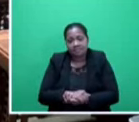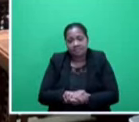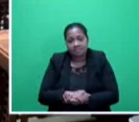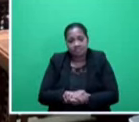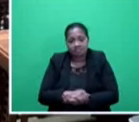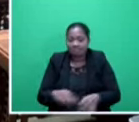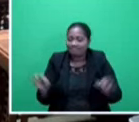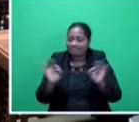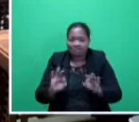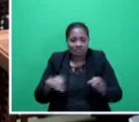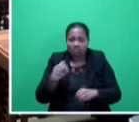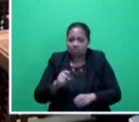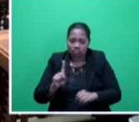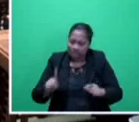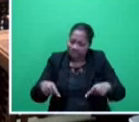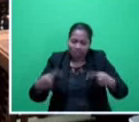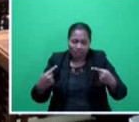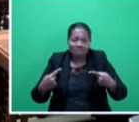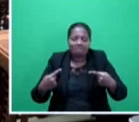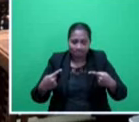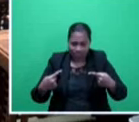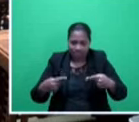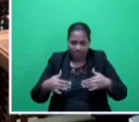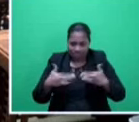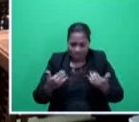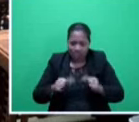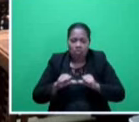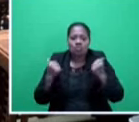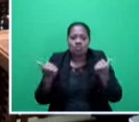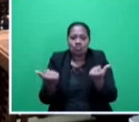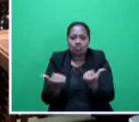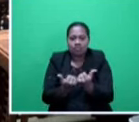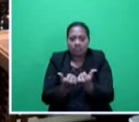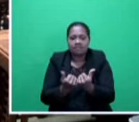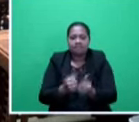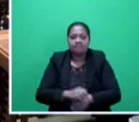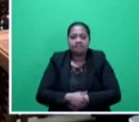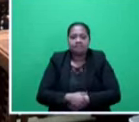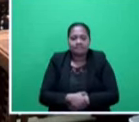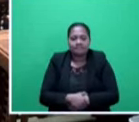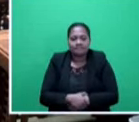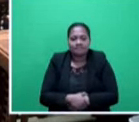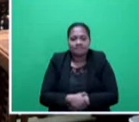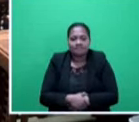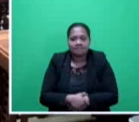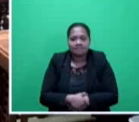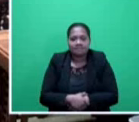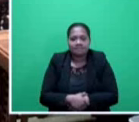As no member opposes, the motion is agreed to unanimously.